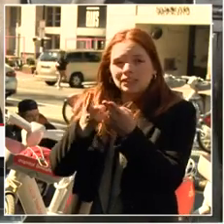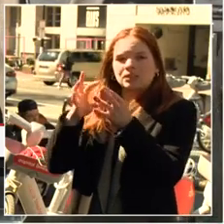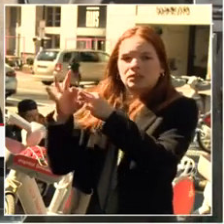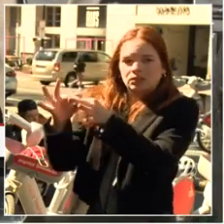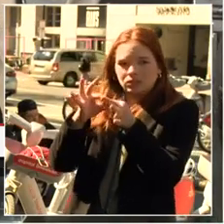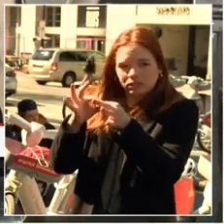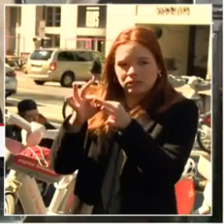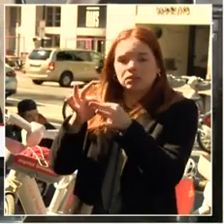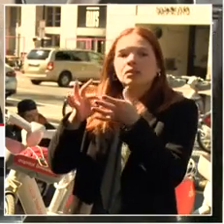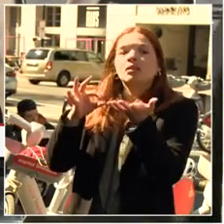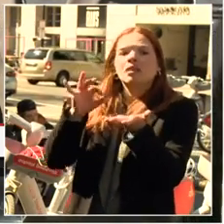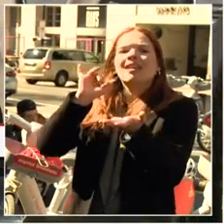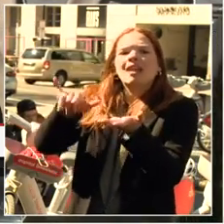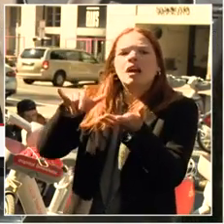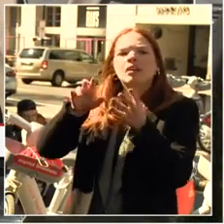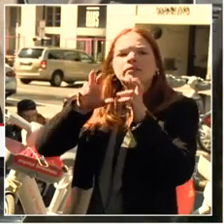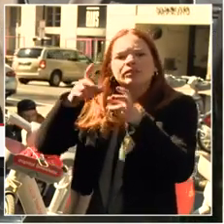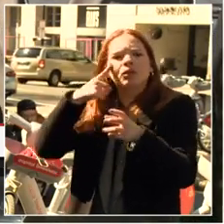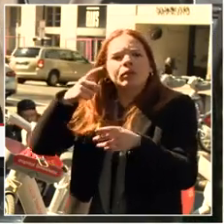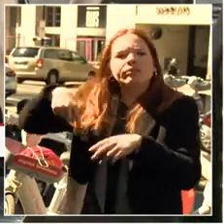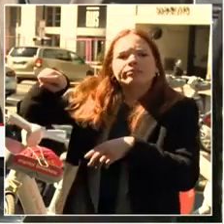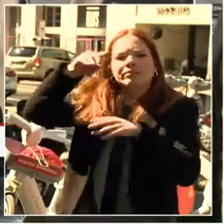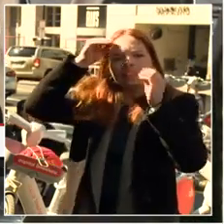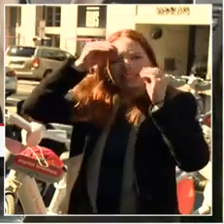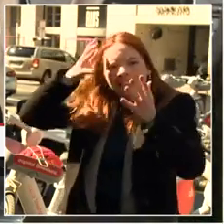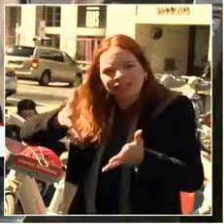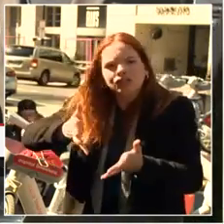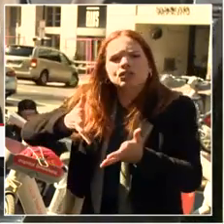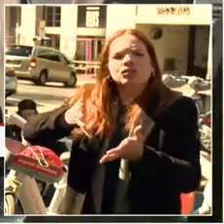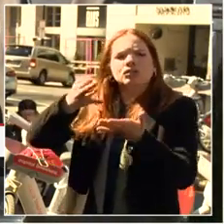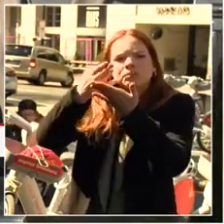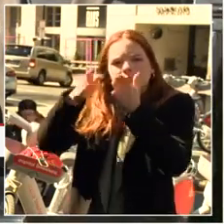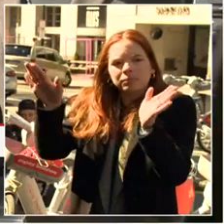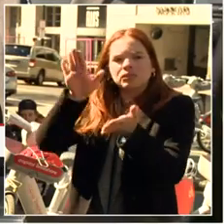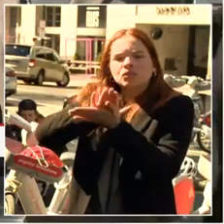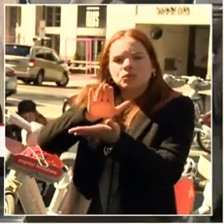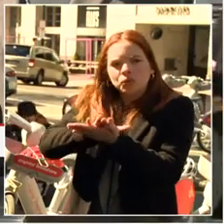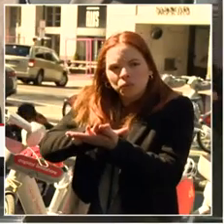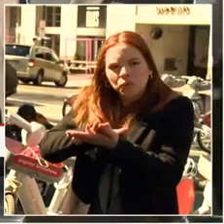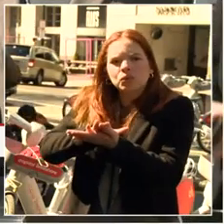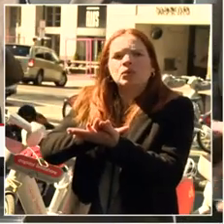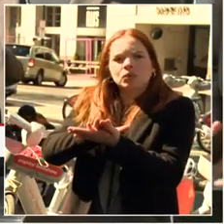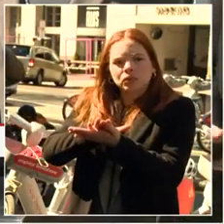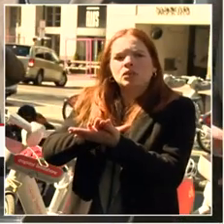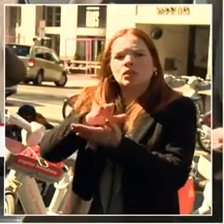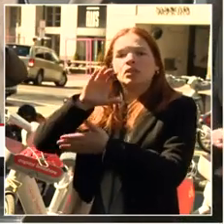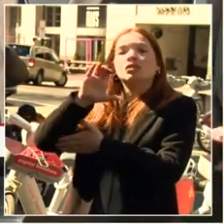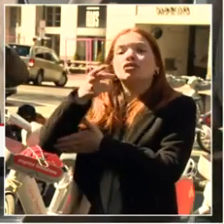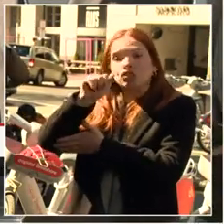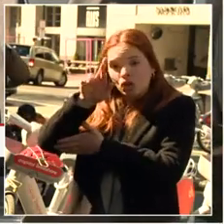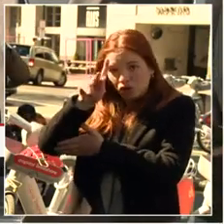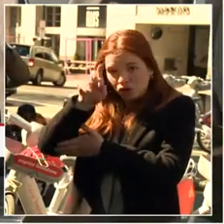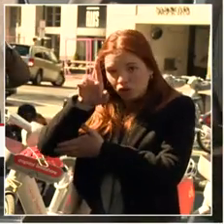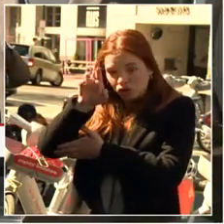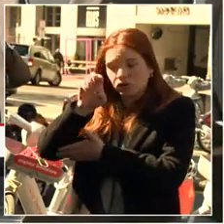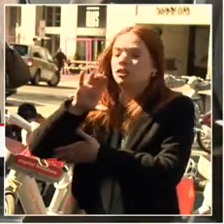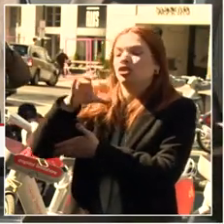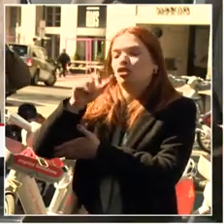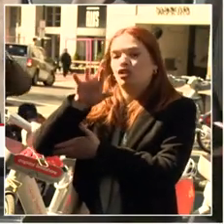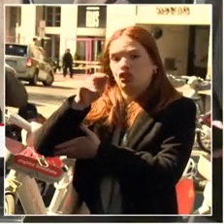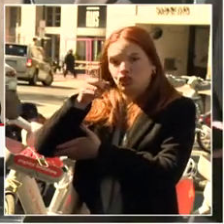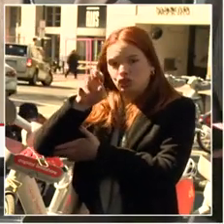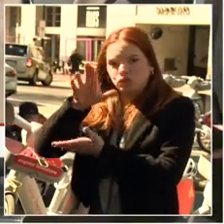teacher pay for all of our public school teachers, including public charter schools. So again, we'll have more to say about that in the coming